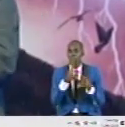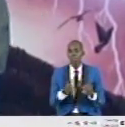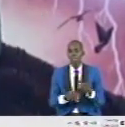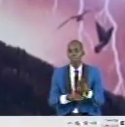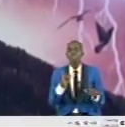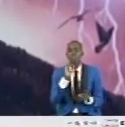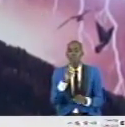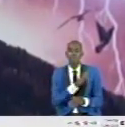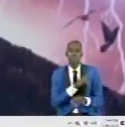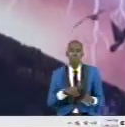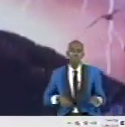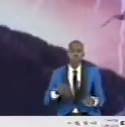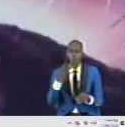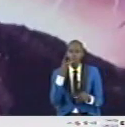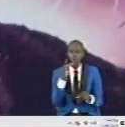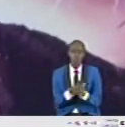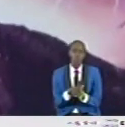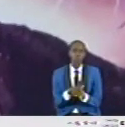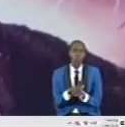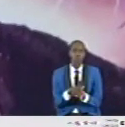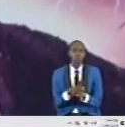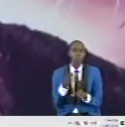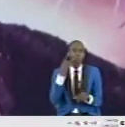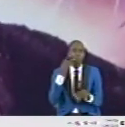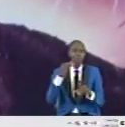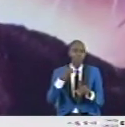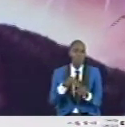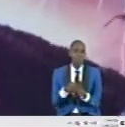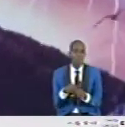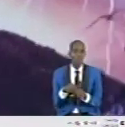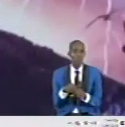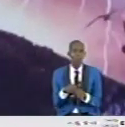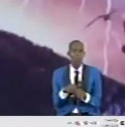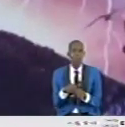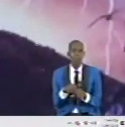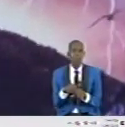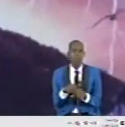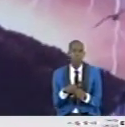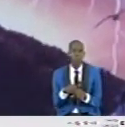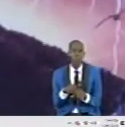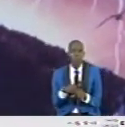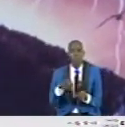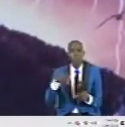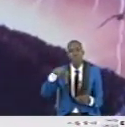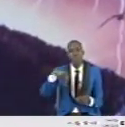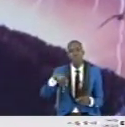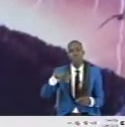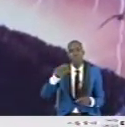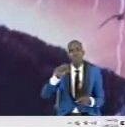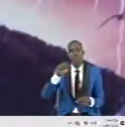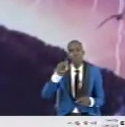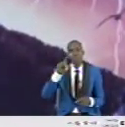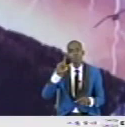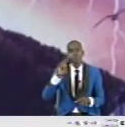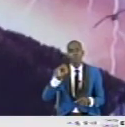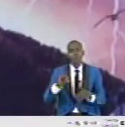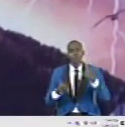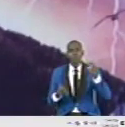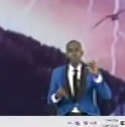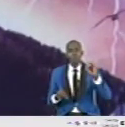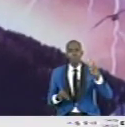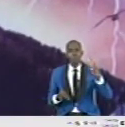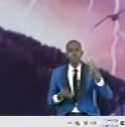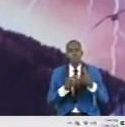I'm eating from both join tip for Psalm 106 verse 24 yay